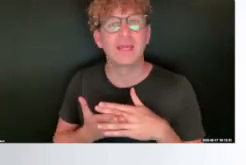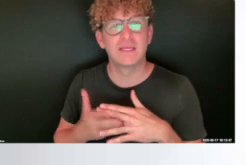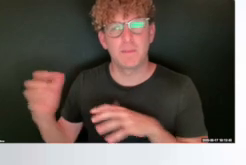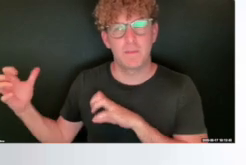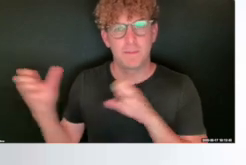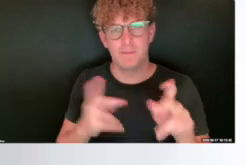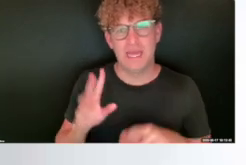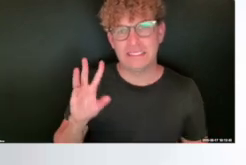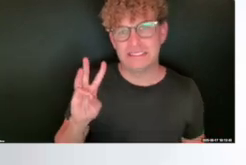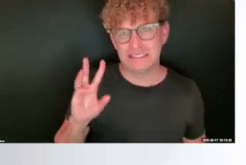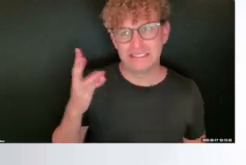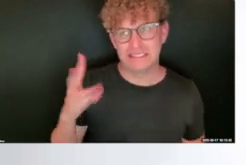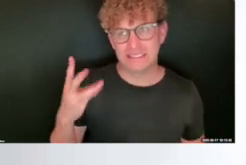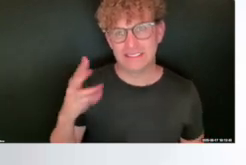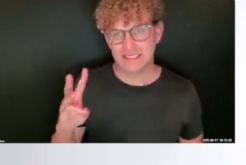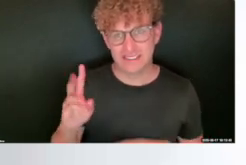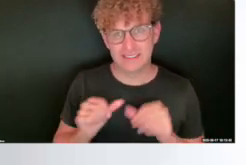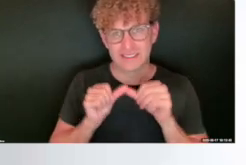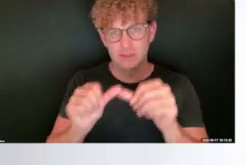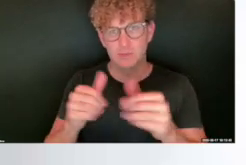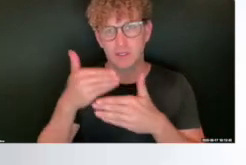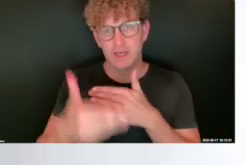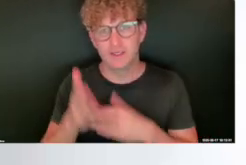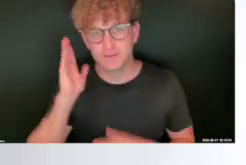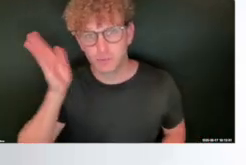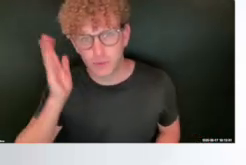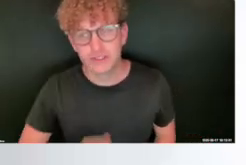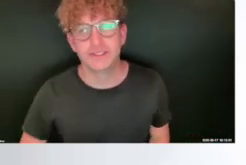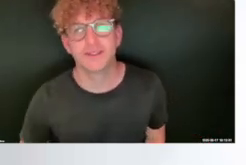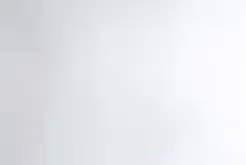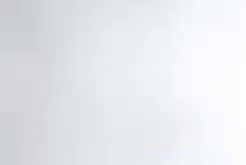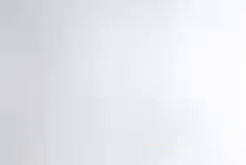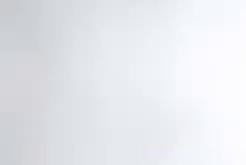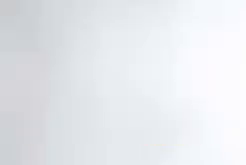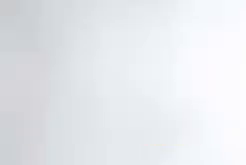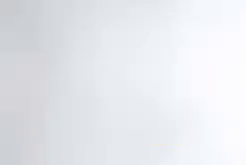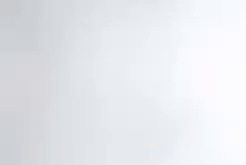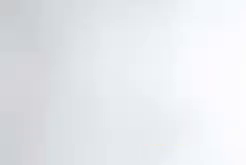at 6:16 with our next presentation. Thank you.